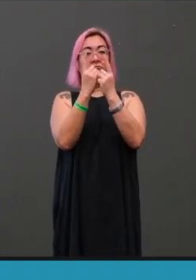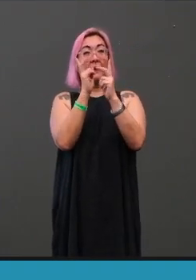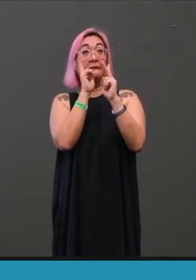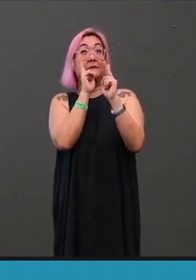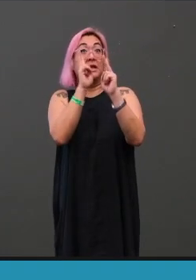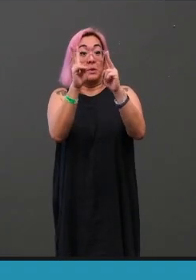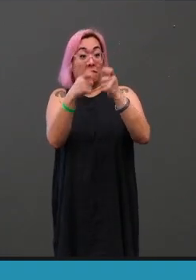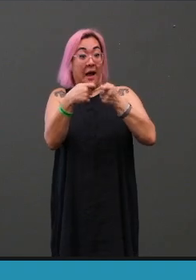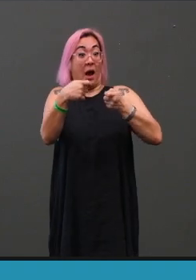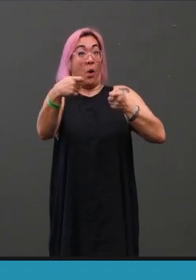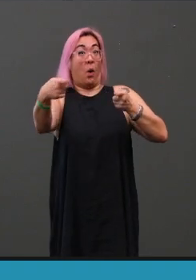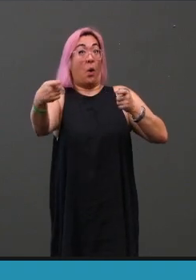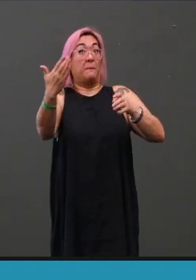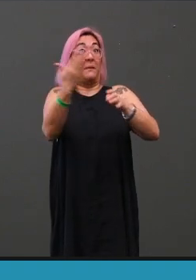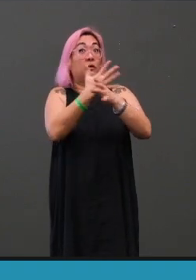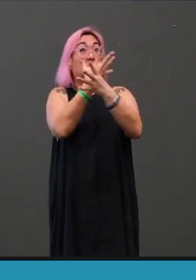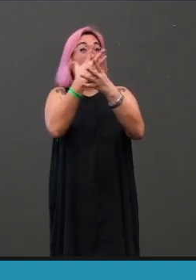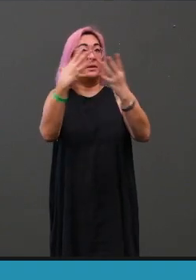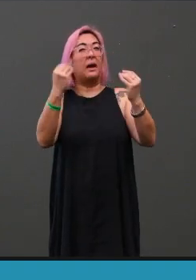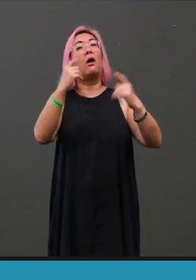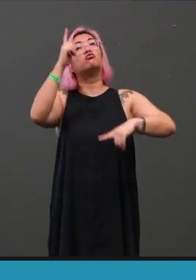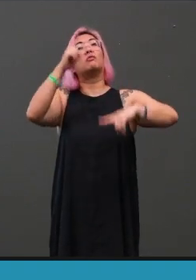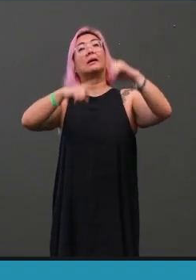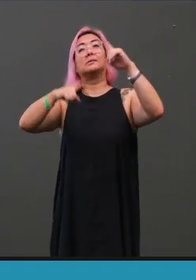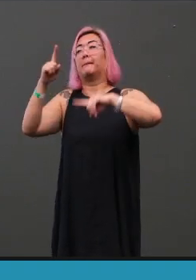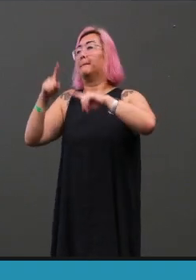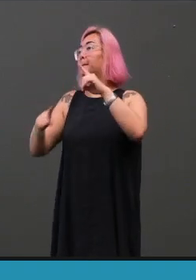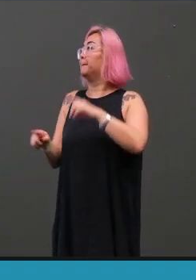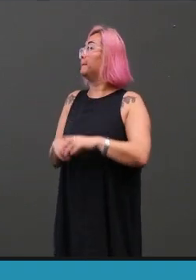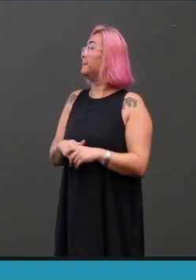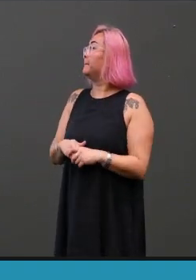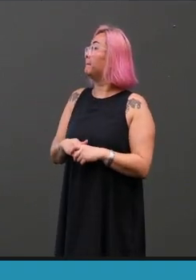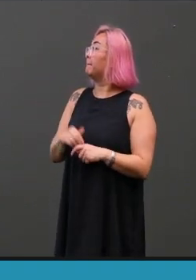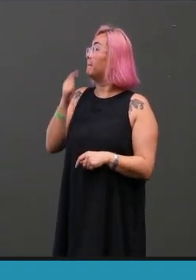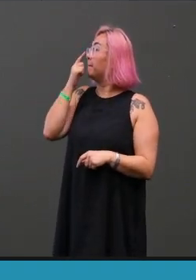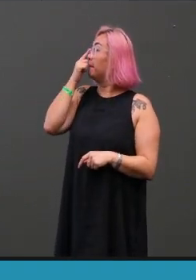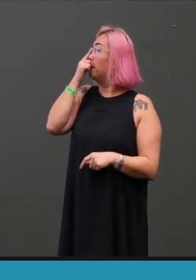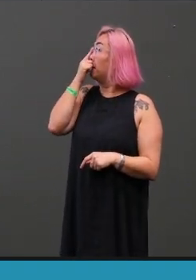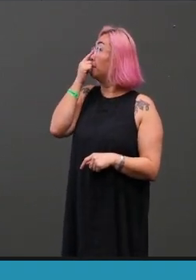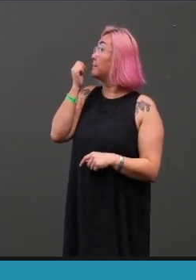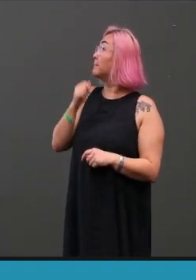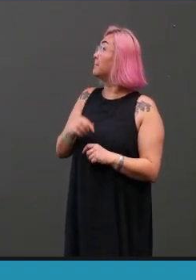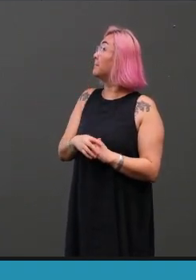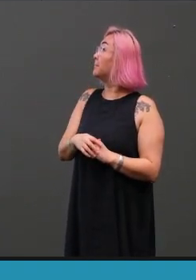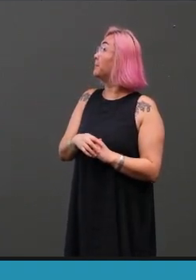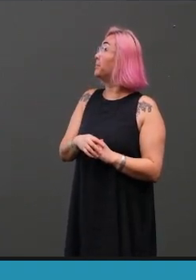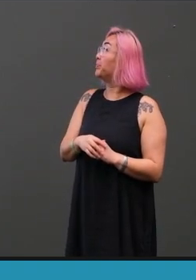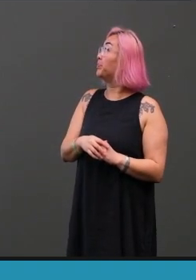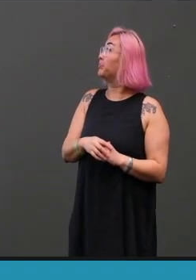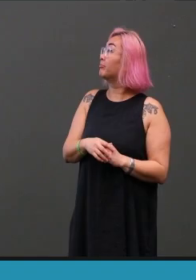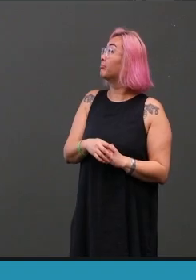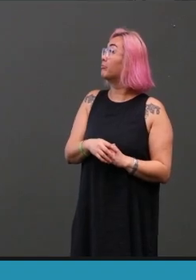point actually made it feel a little bit more like the water wasn't just passing by the screen, but actually impacting the ground, as some of